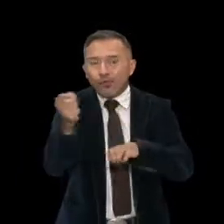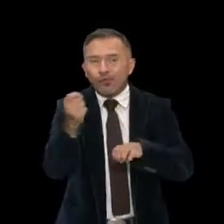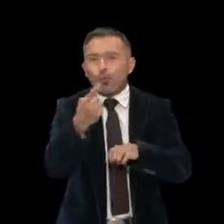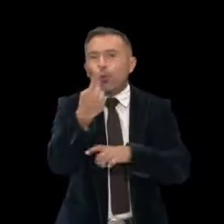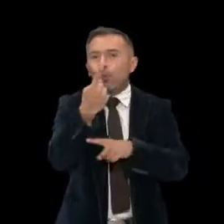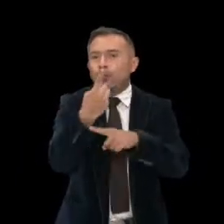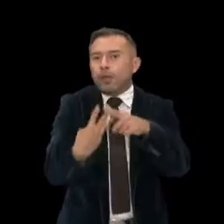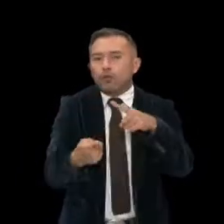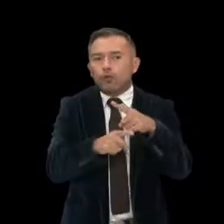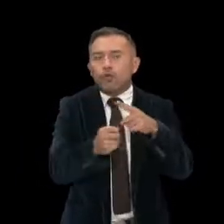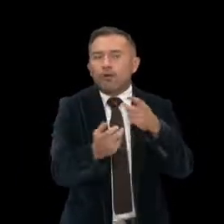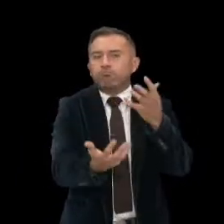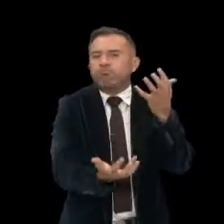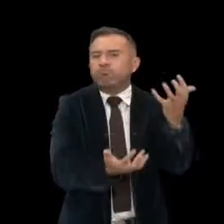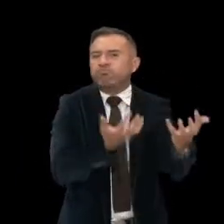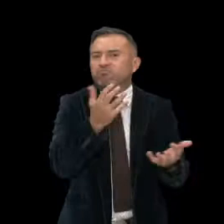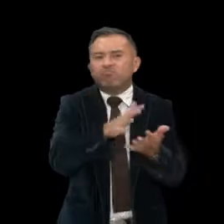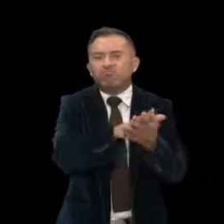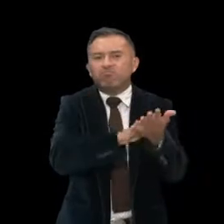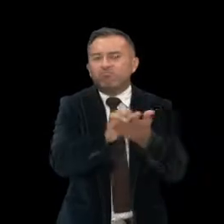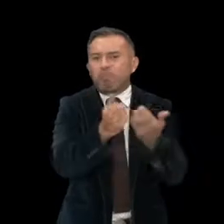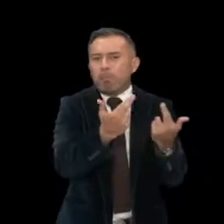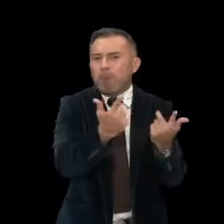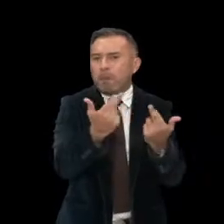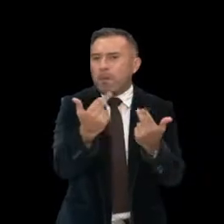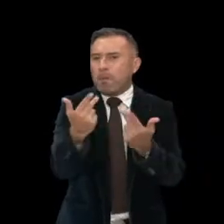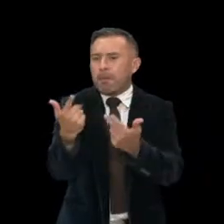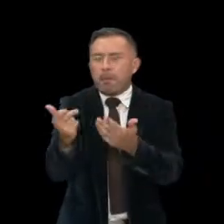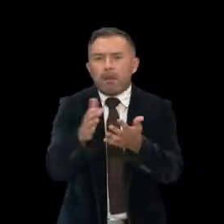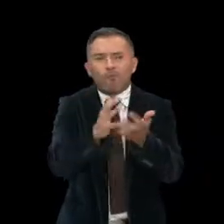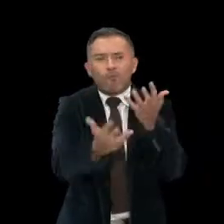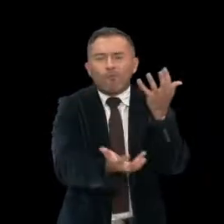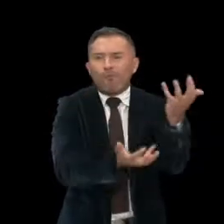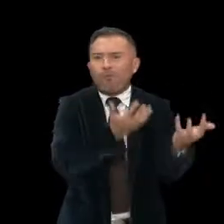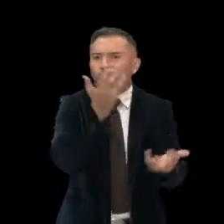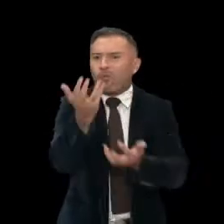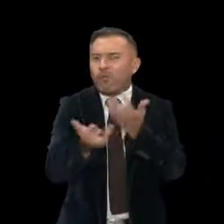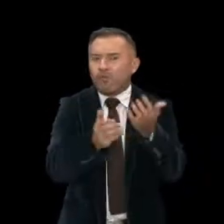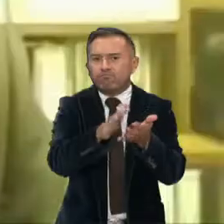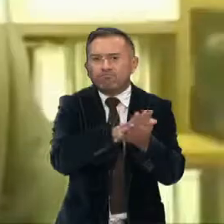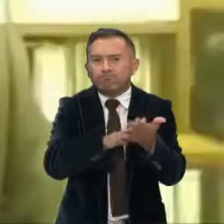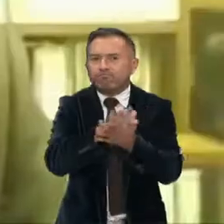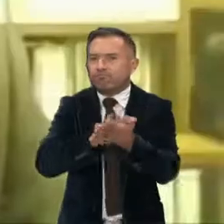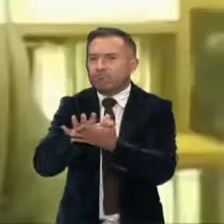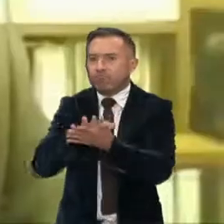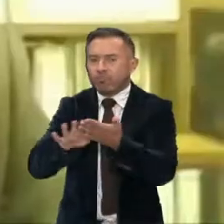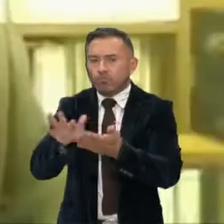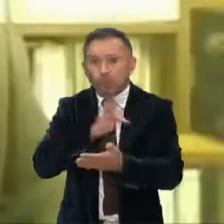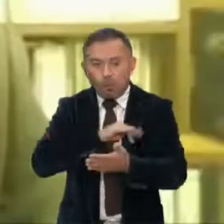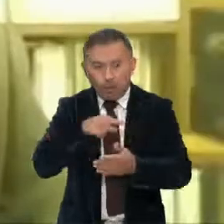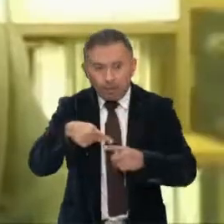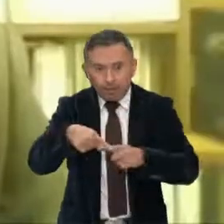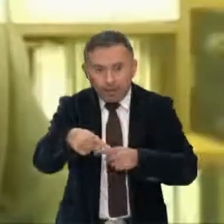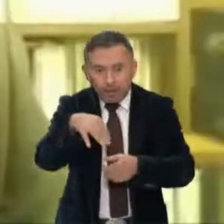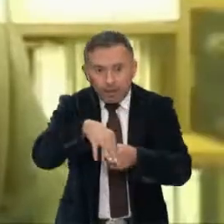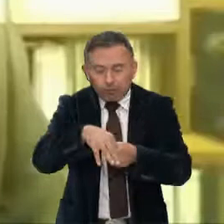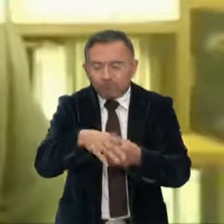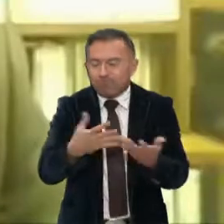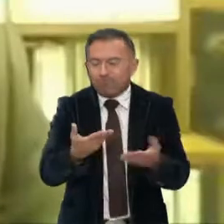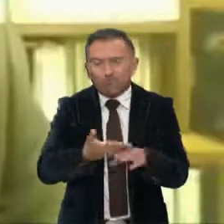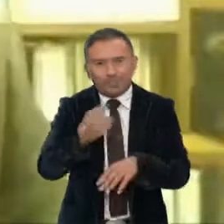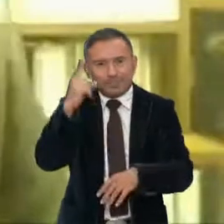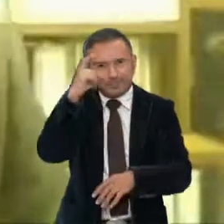this impact, many of the polling stations were destroyed, were burned. So we have a very difficult